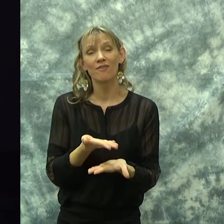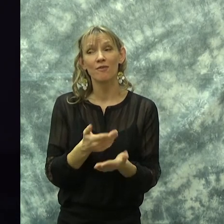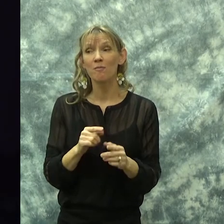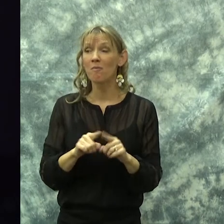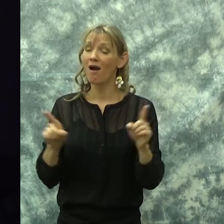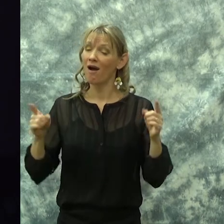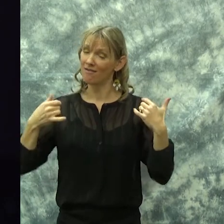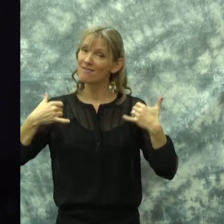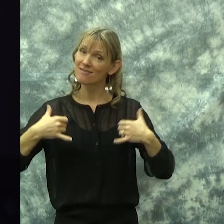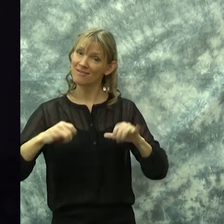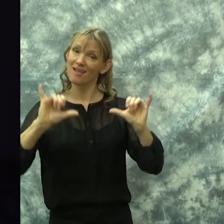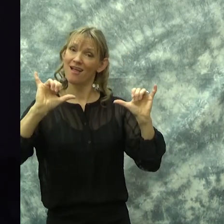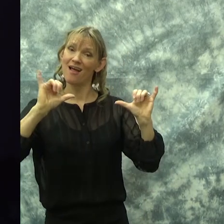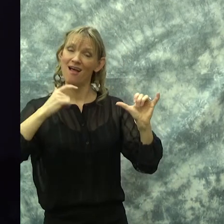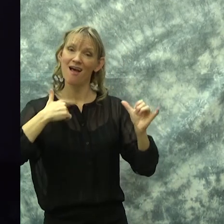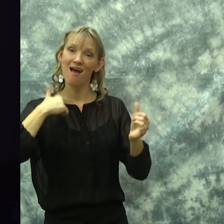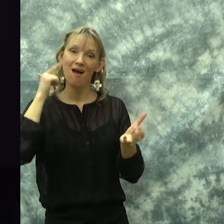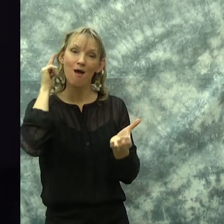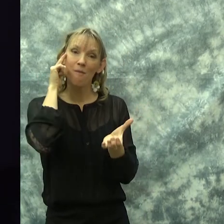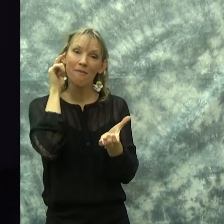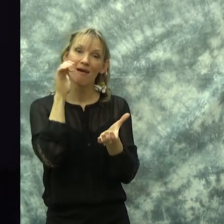yet I choose to